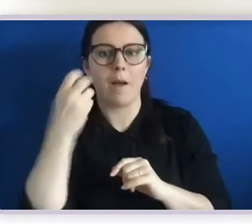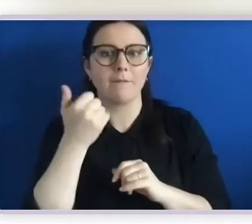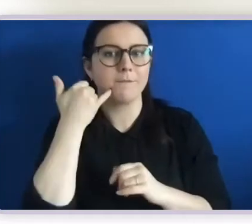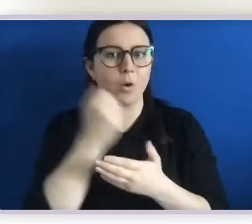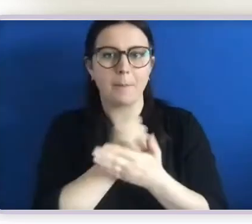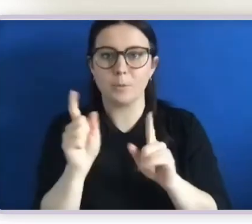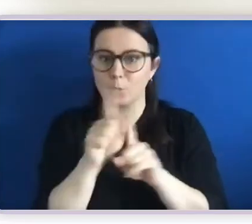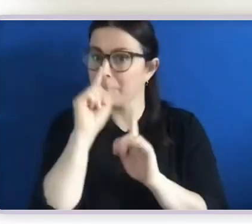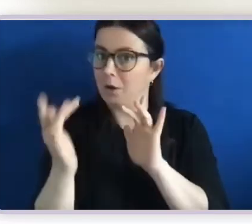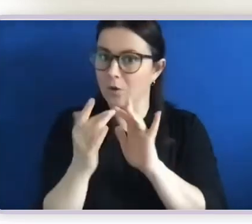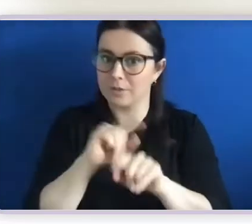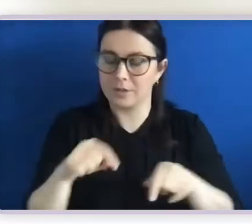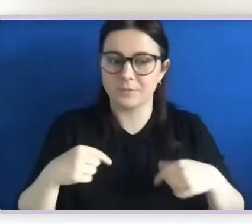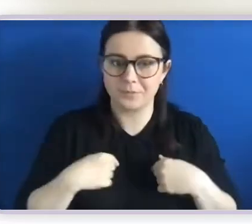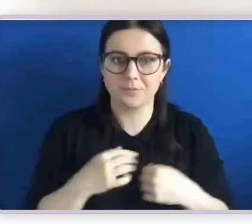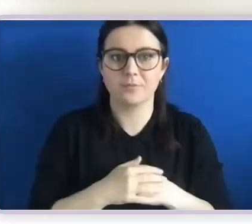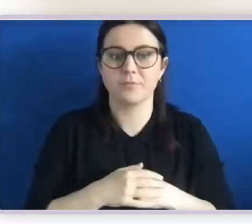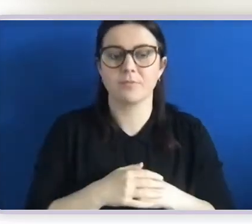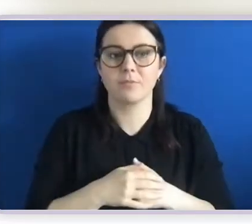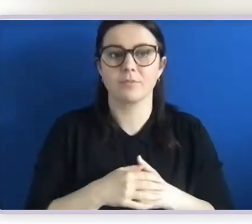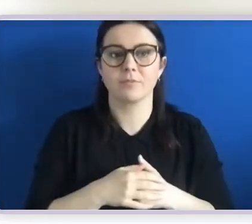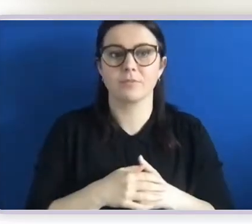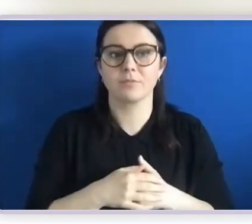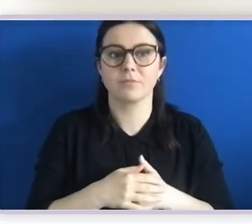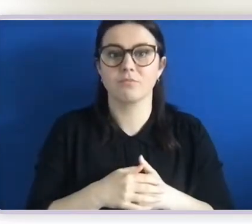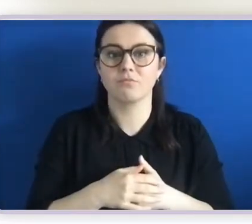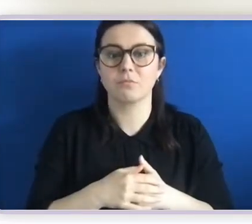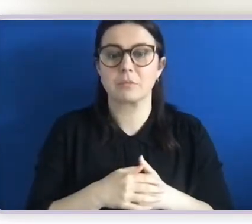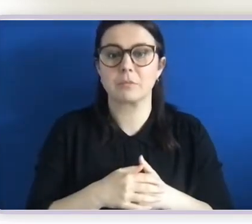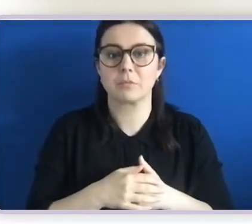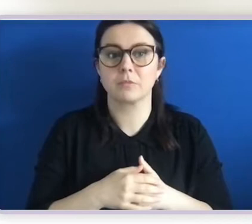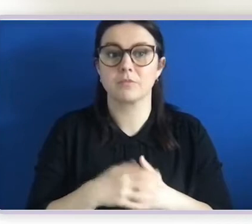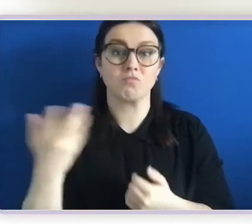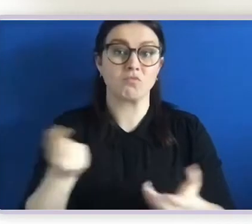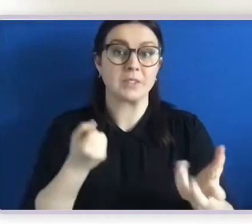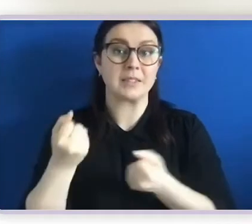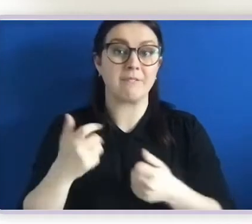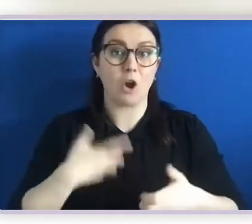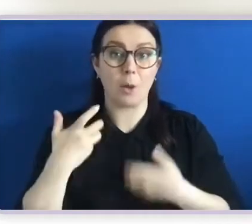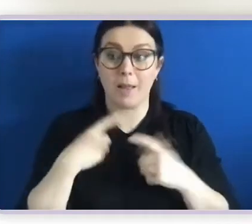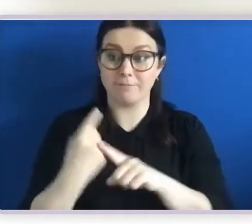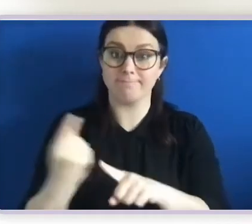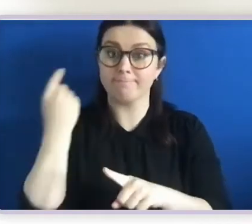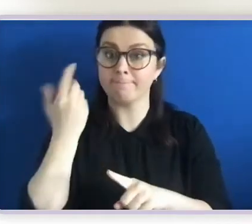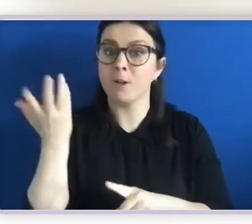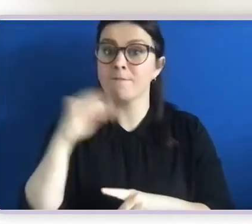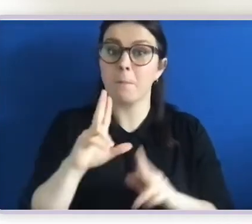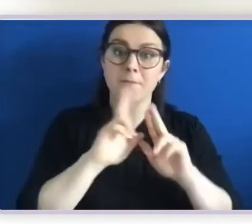So complaints so far have been varied from family members and people with